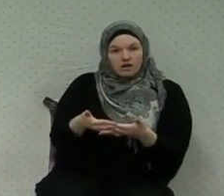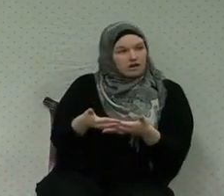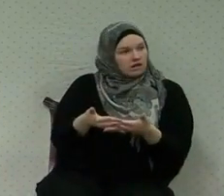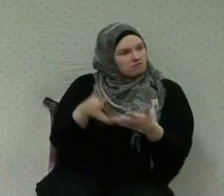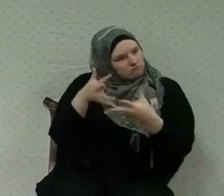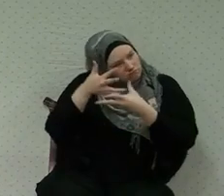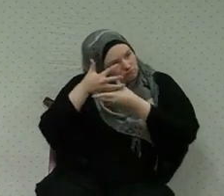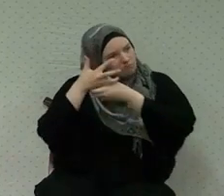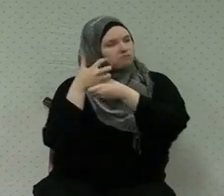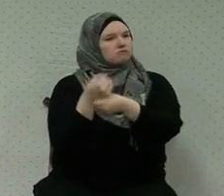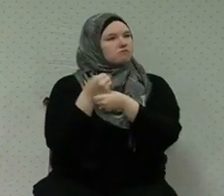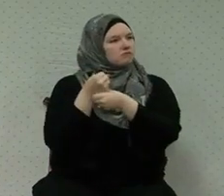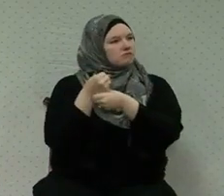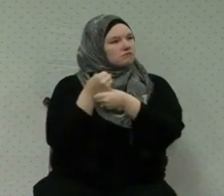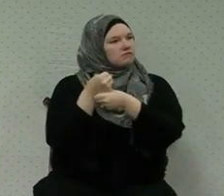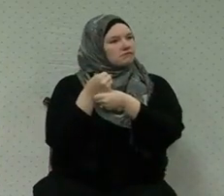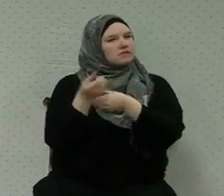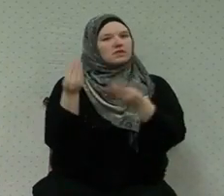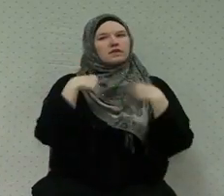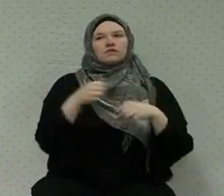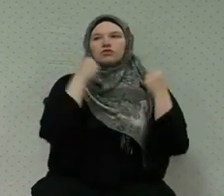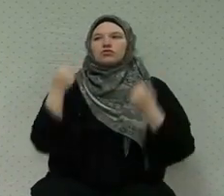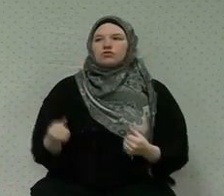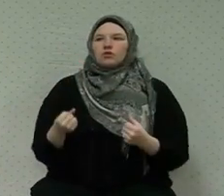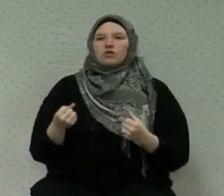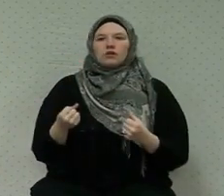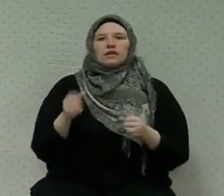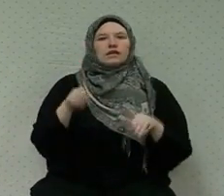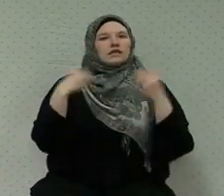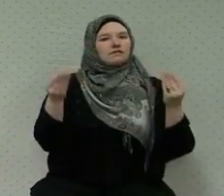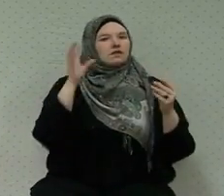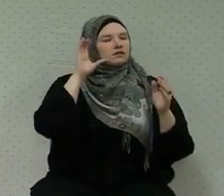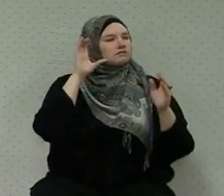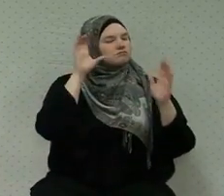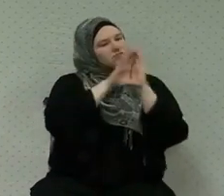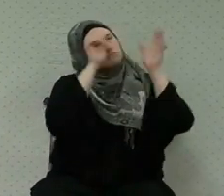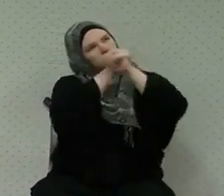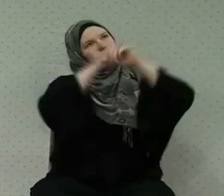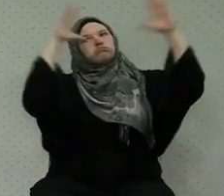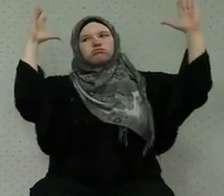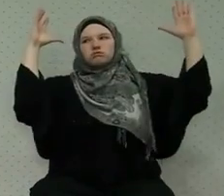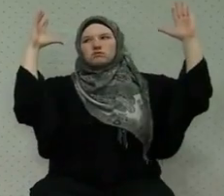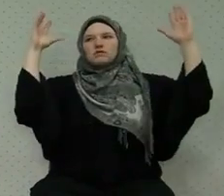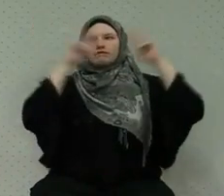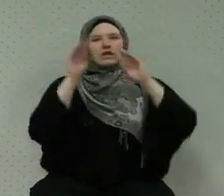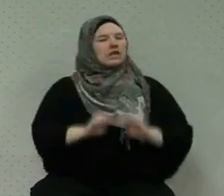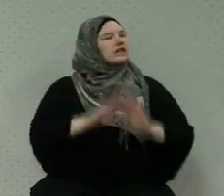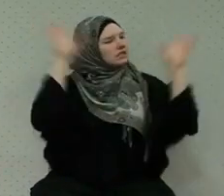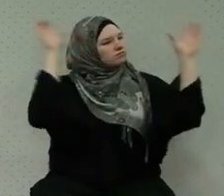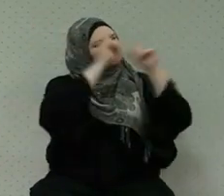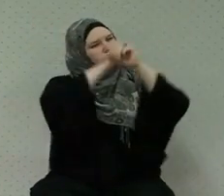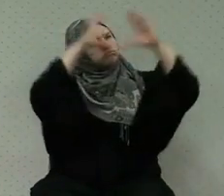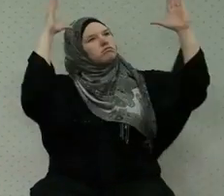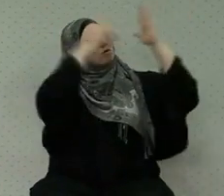deterrents, it gives us graphic images, very graphic images of